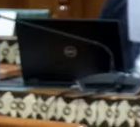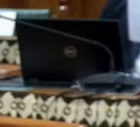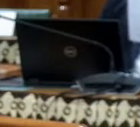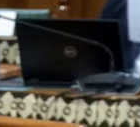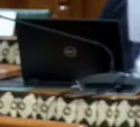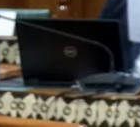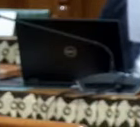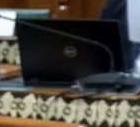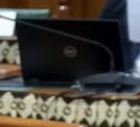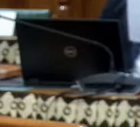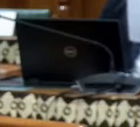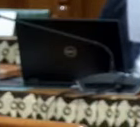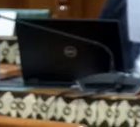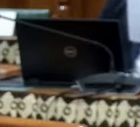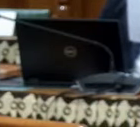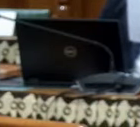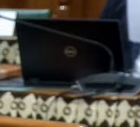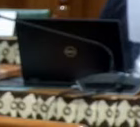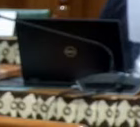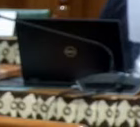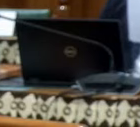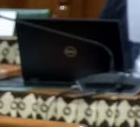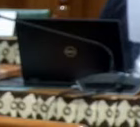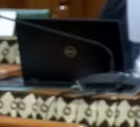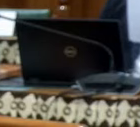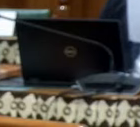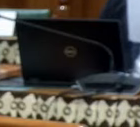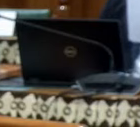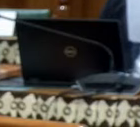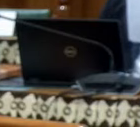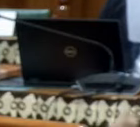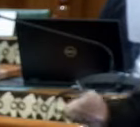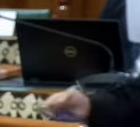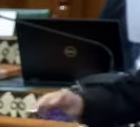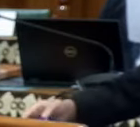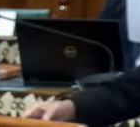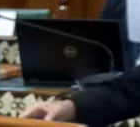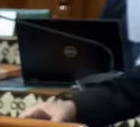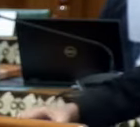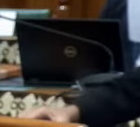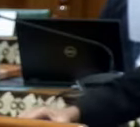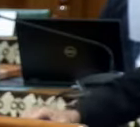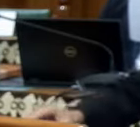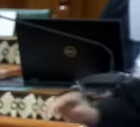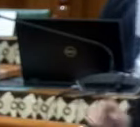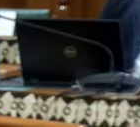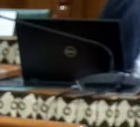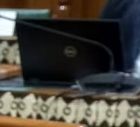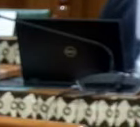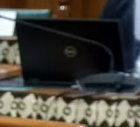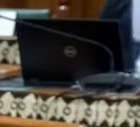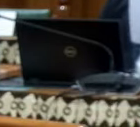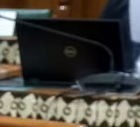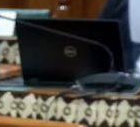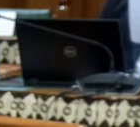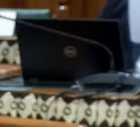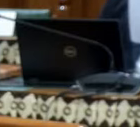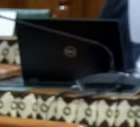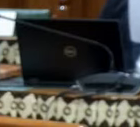again overplayed his cards against Honorable Nawaikula, that the Court of Disputed Returns, Mr. Speaker, wasn't interested